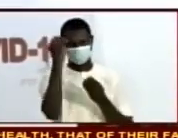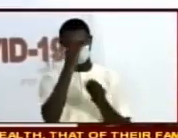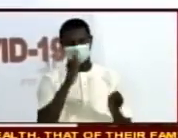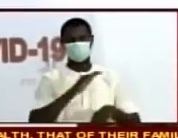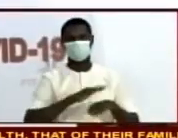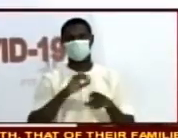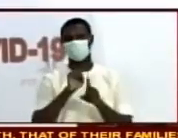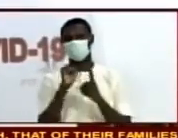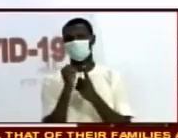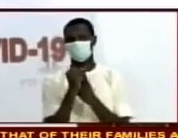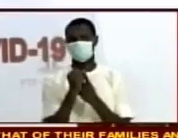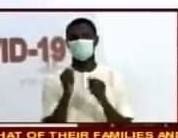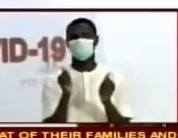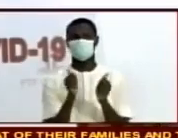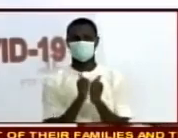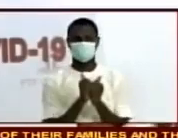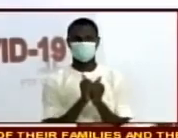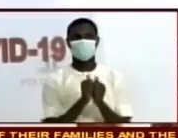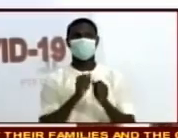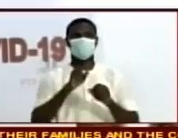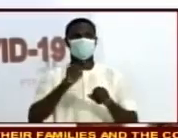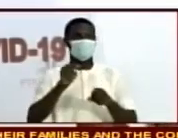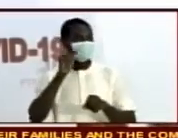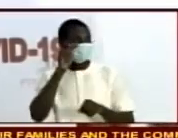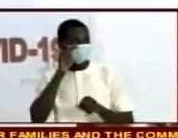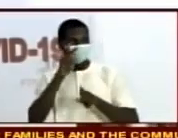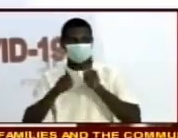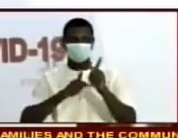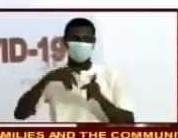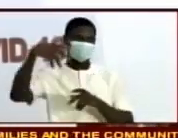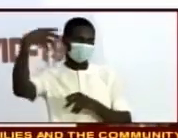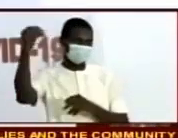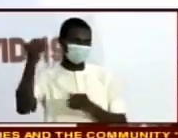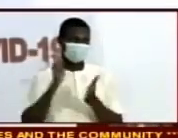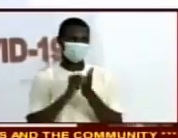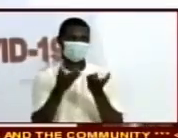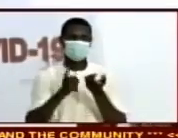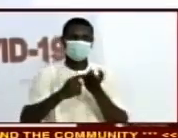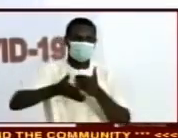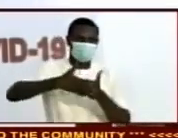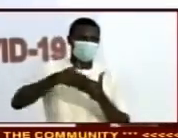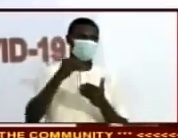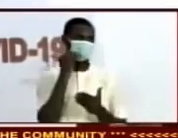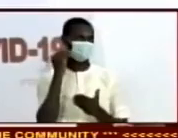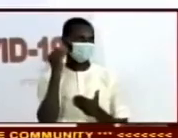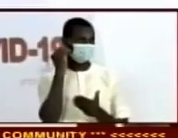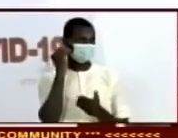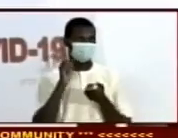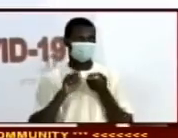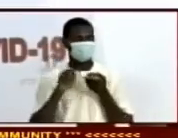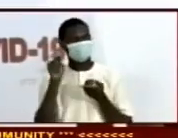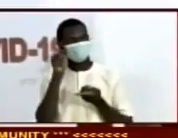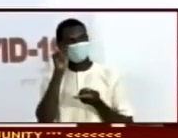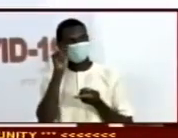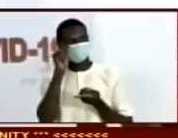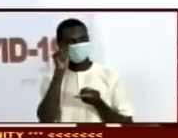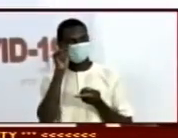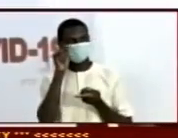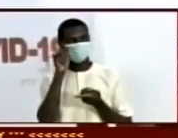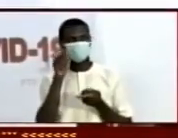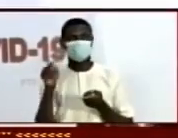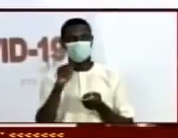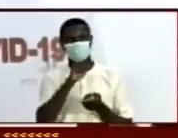situation with regards to the evacuation of Nigerians back to Nigeria. As you all